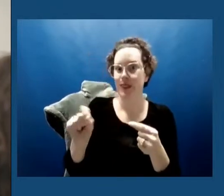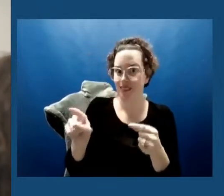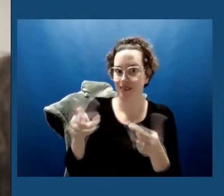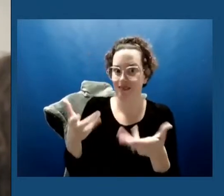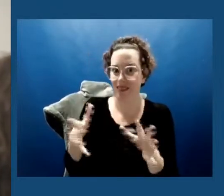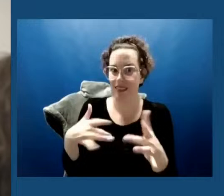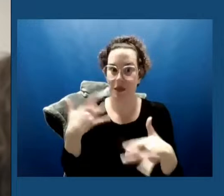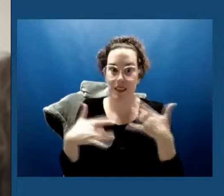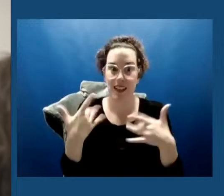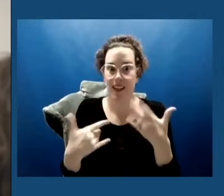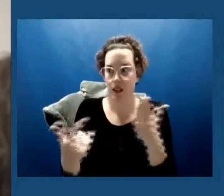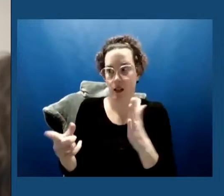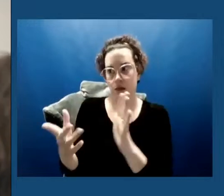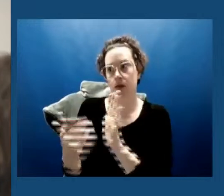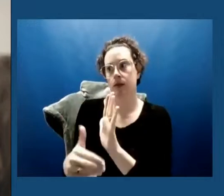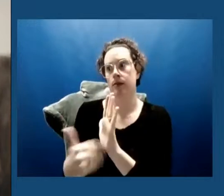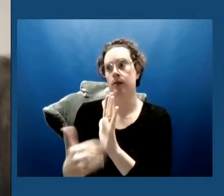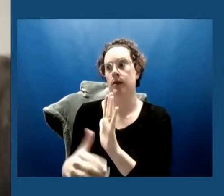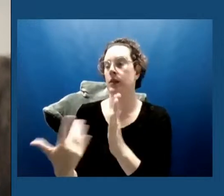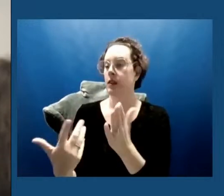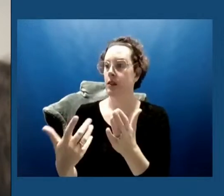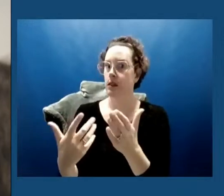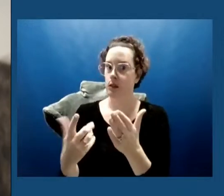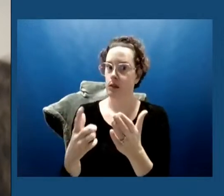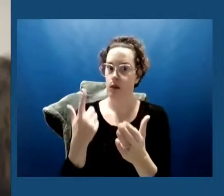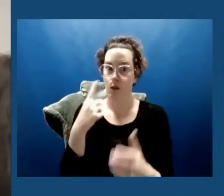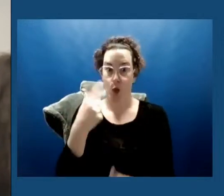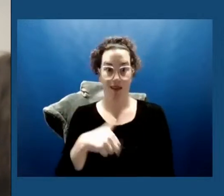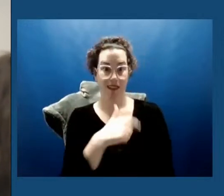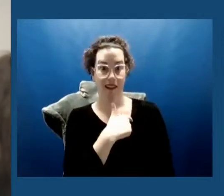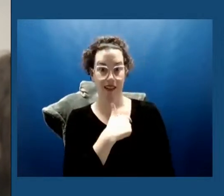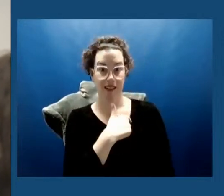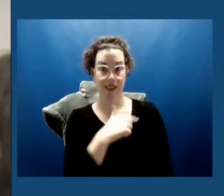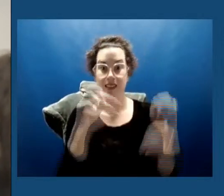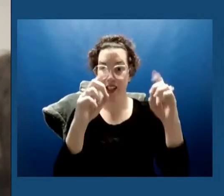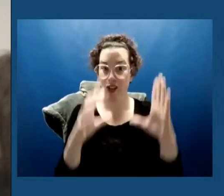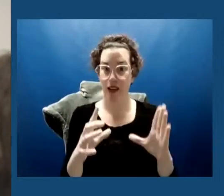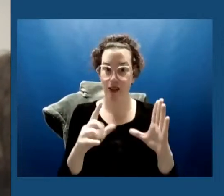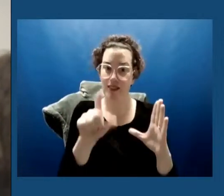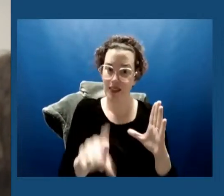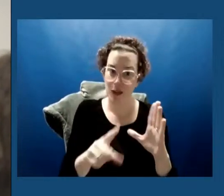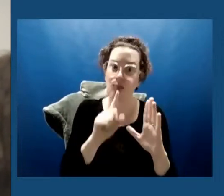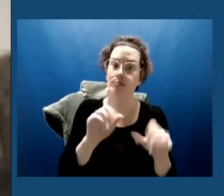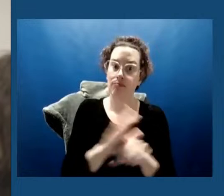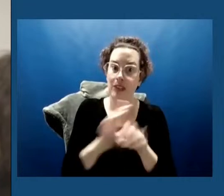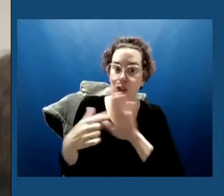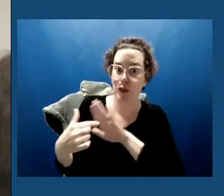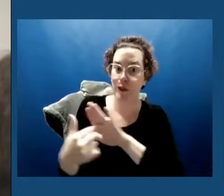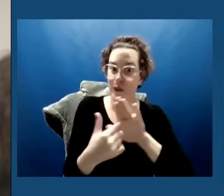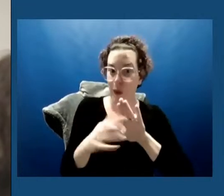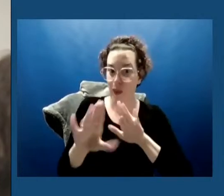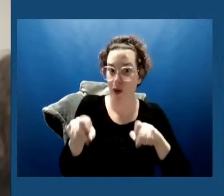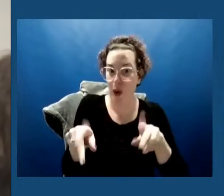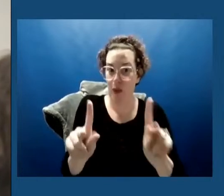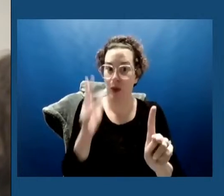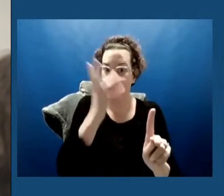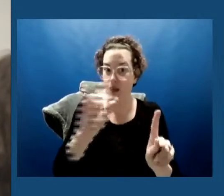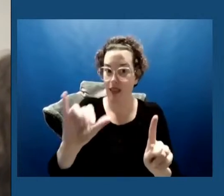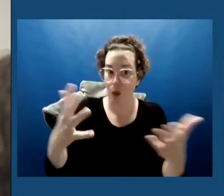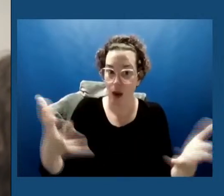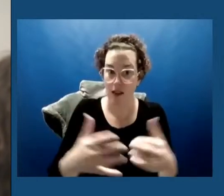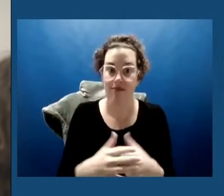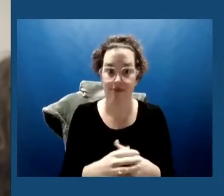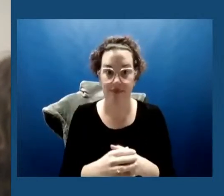said it a lot of times, is that for us as educators, we need to really show the kids what their opportunities are and show them what